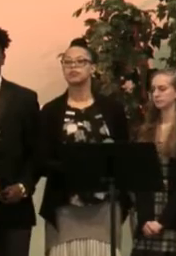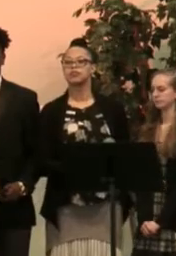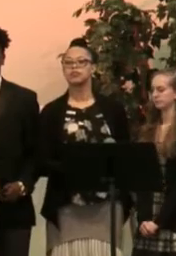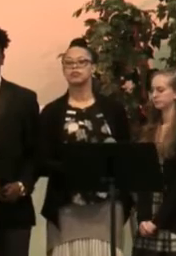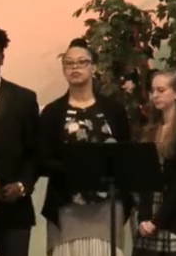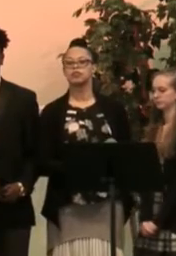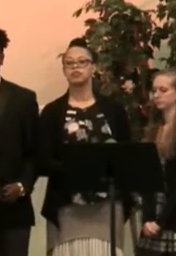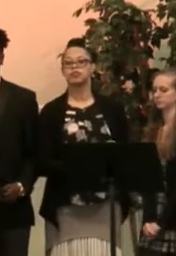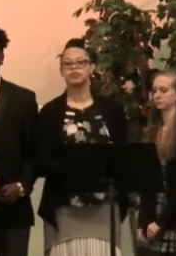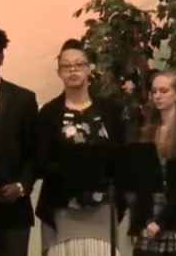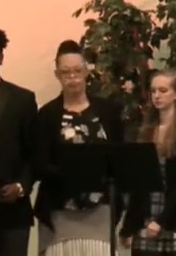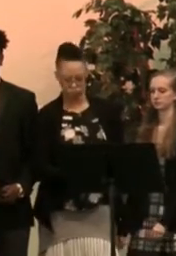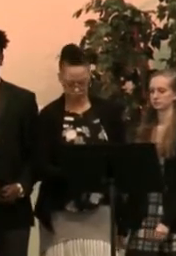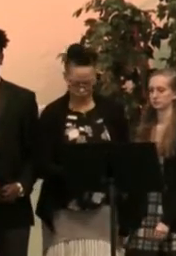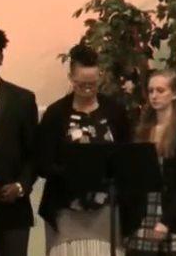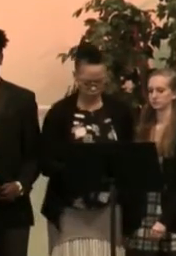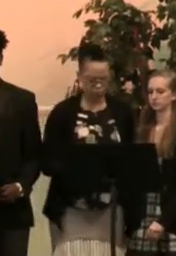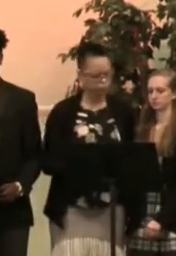is the Lamb.